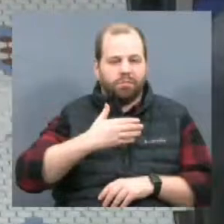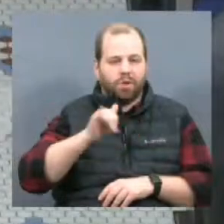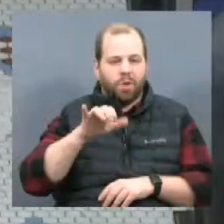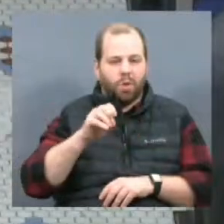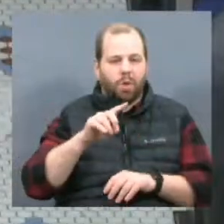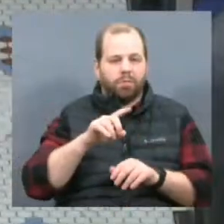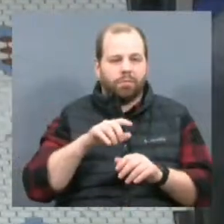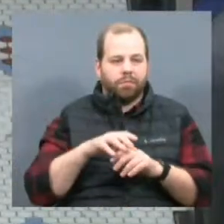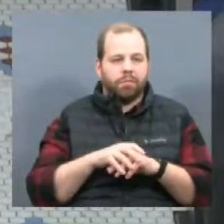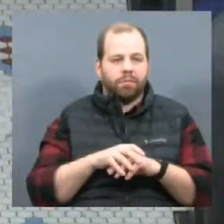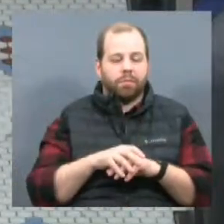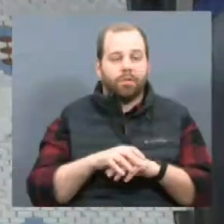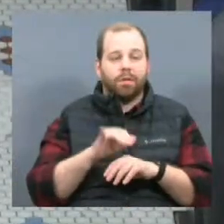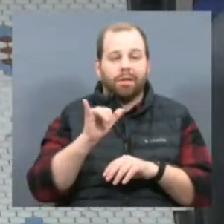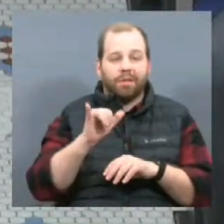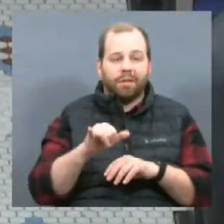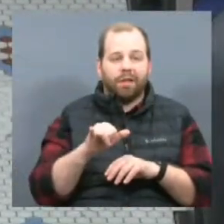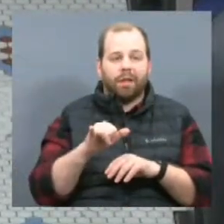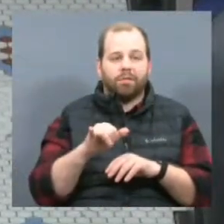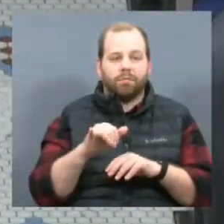The regulation serves to